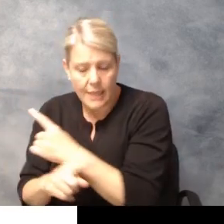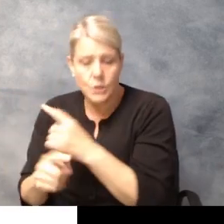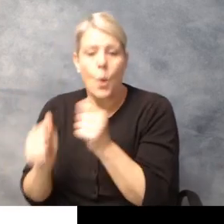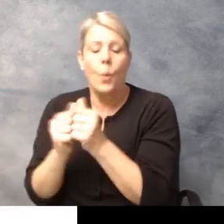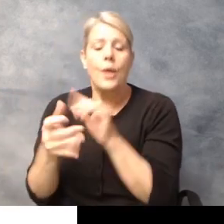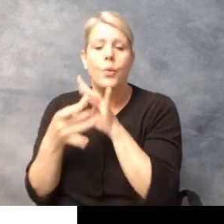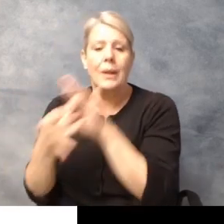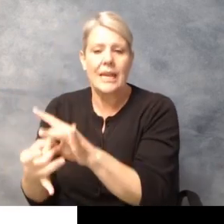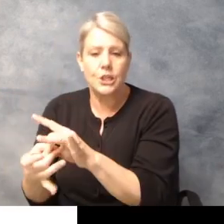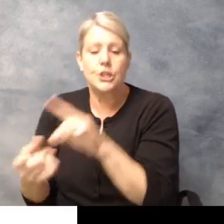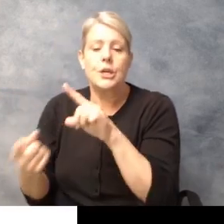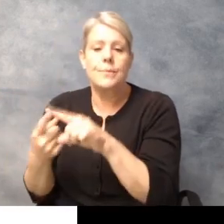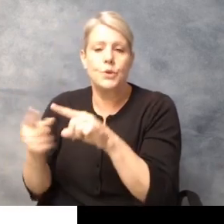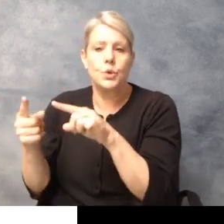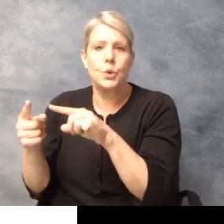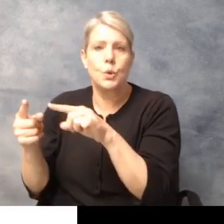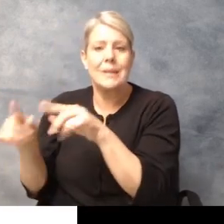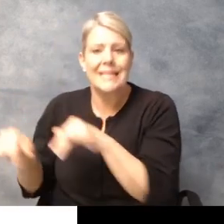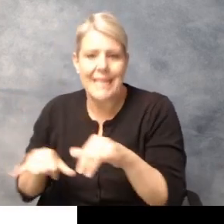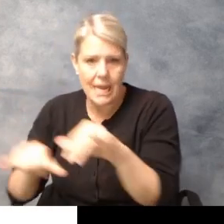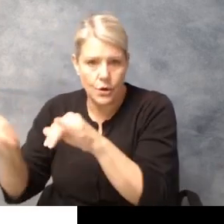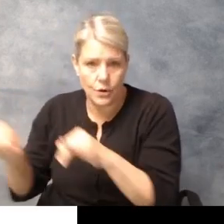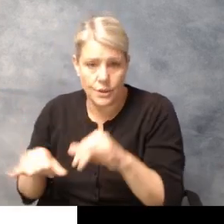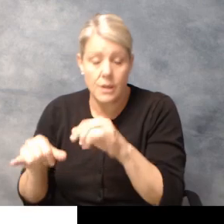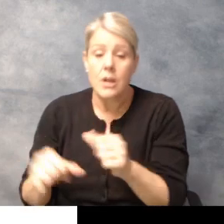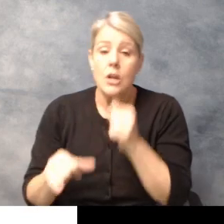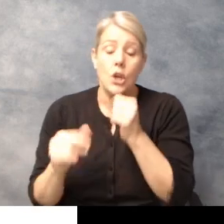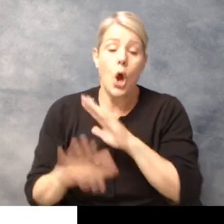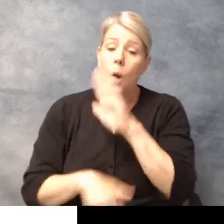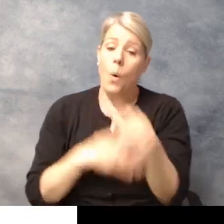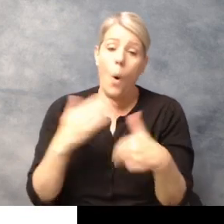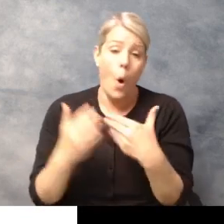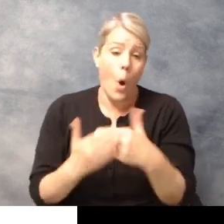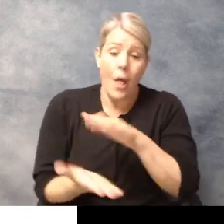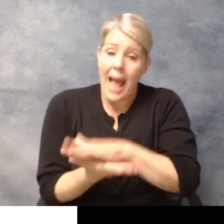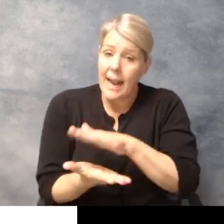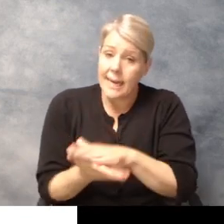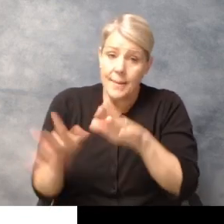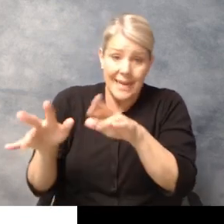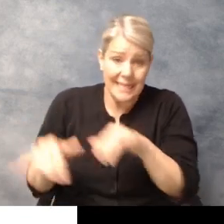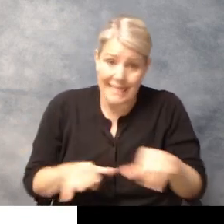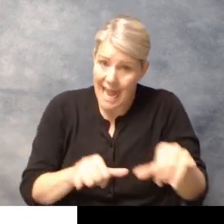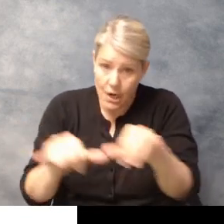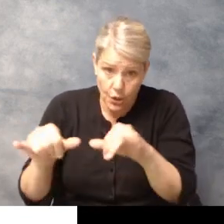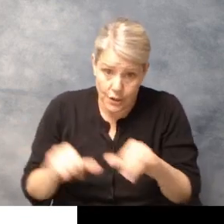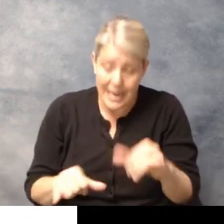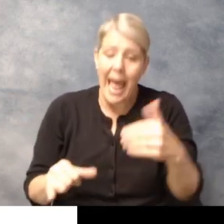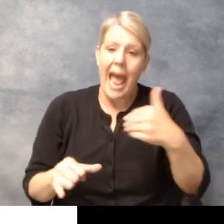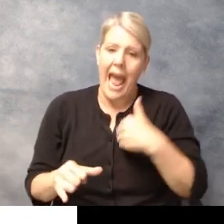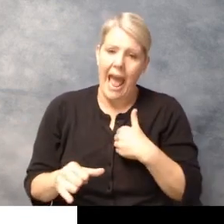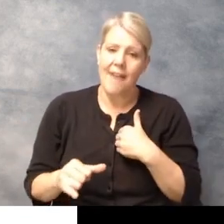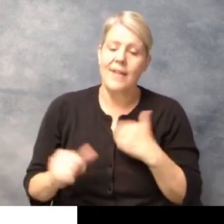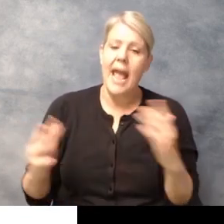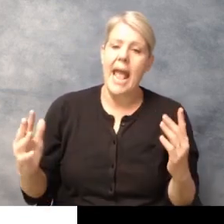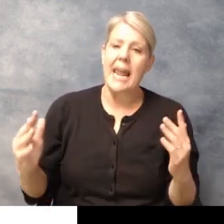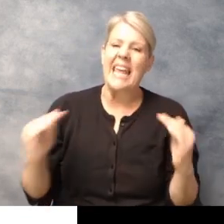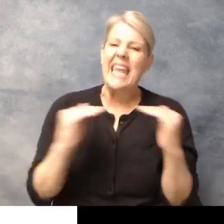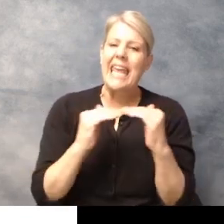represent. Not all academic standards selected for assessments will have an alternate assessment